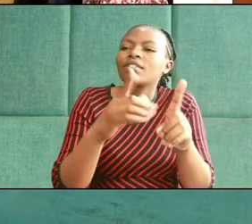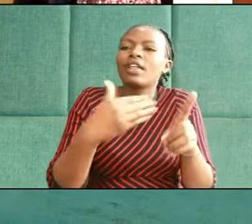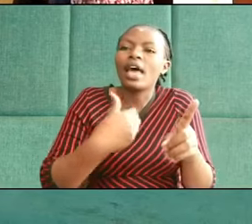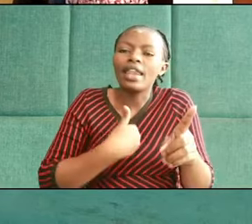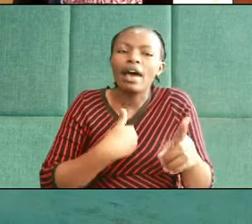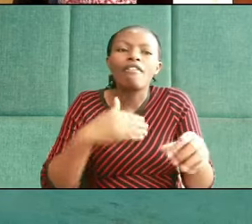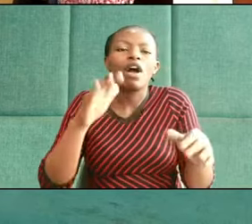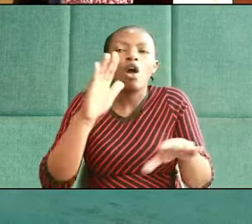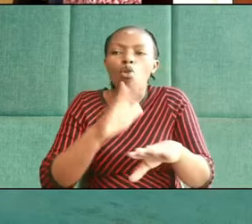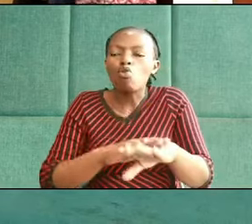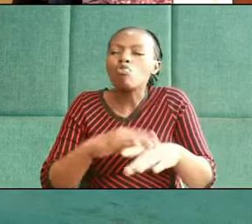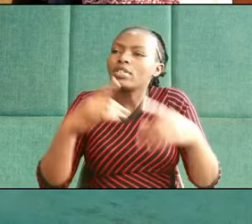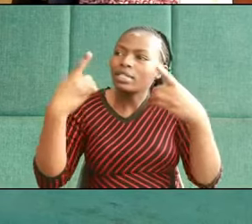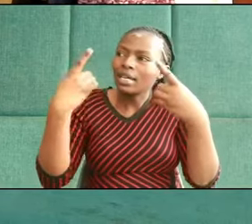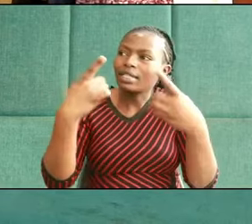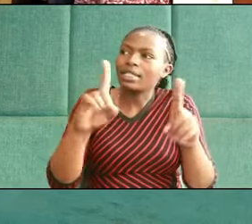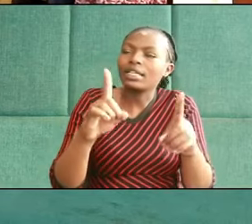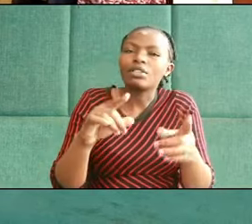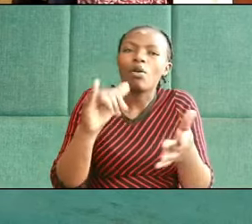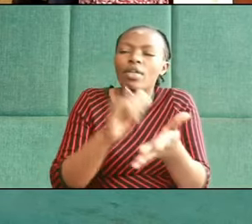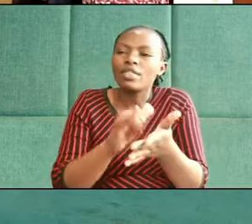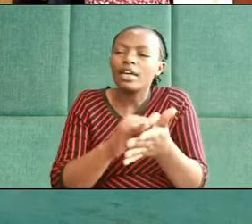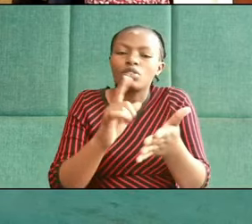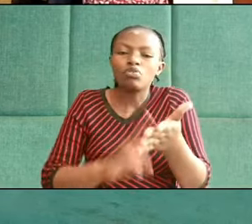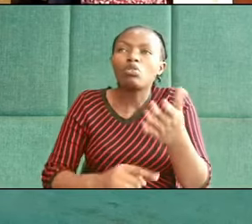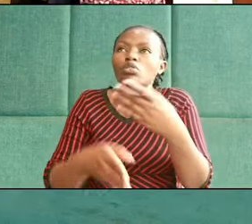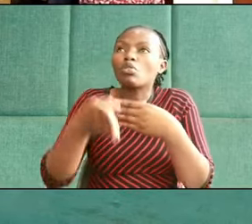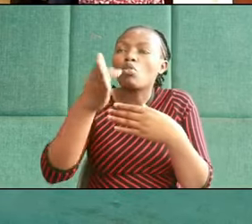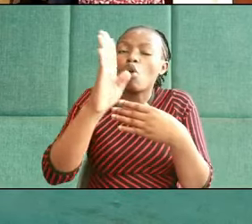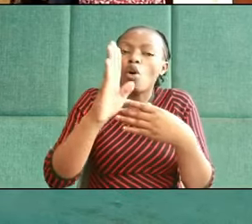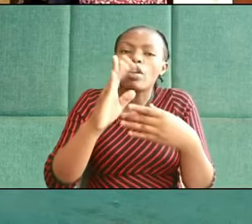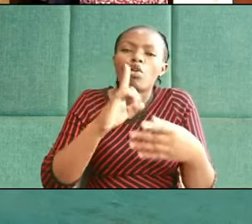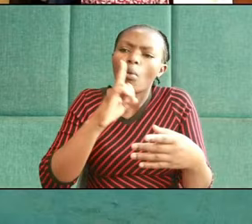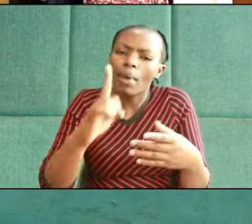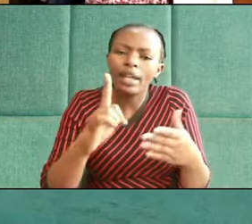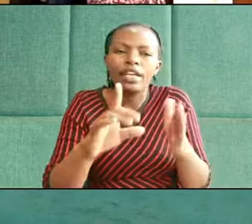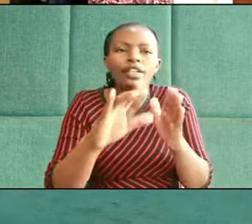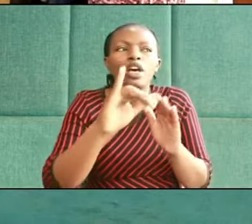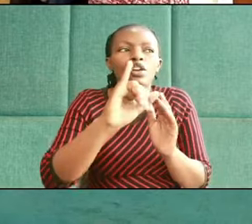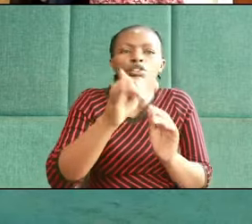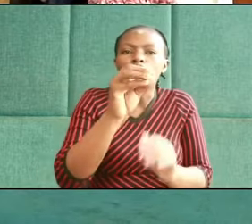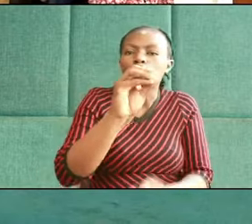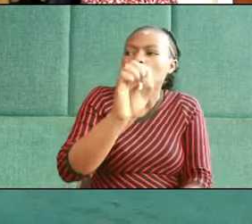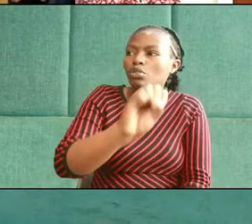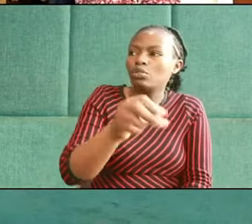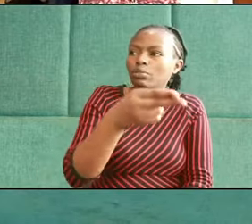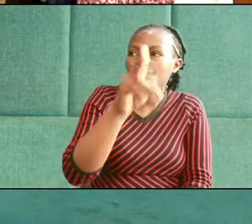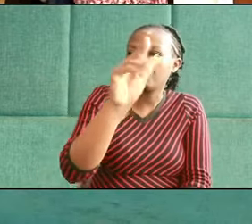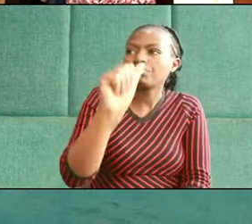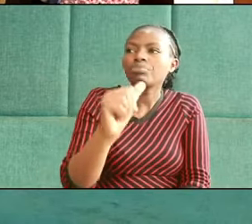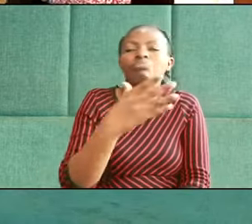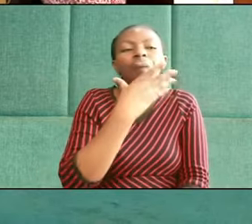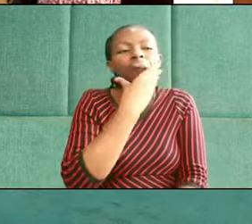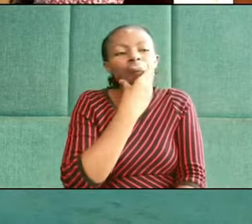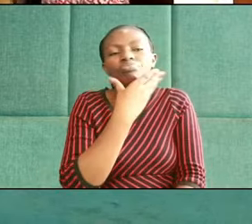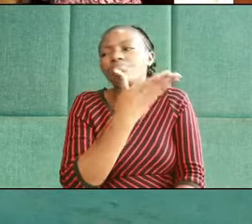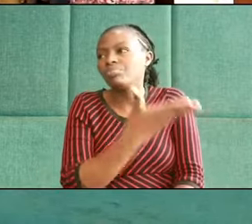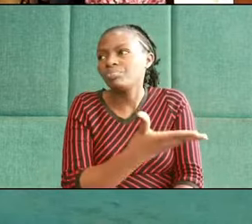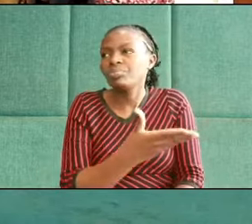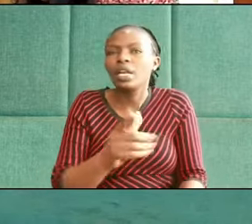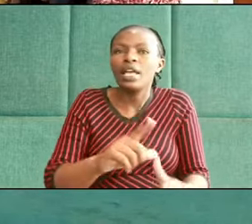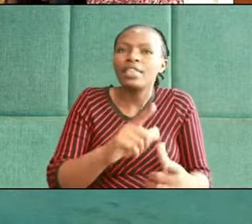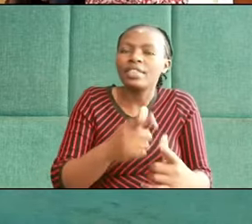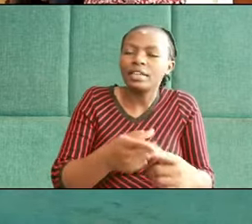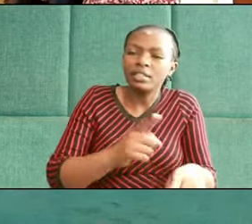good success. Isn't that what God commanded Joshua? Yes, that is what God commanded Joshua. And did God,